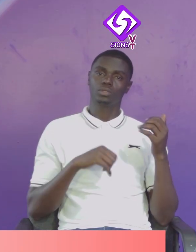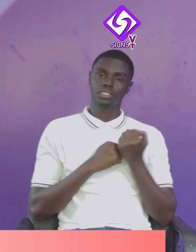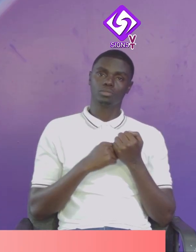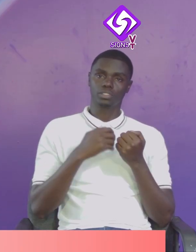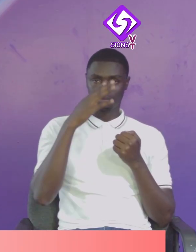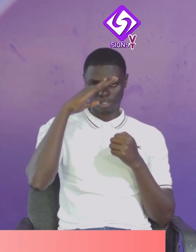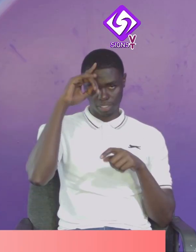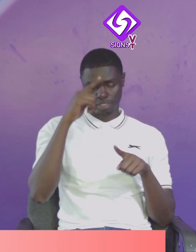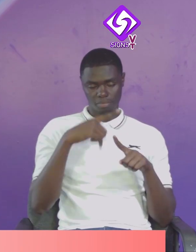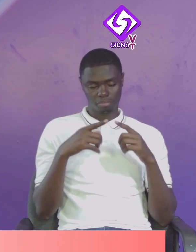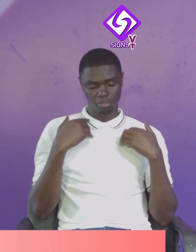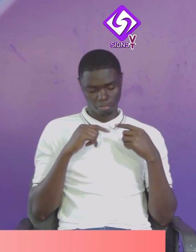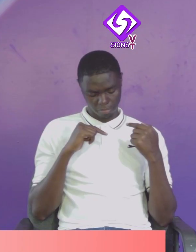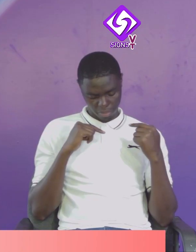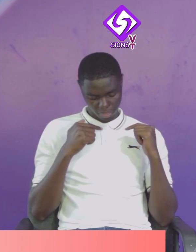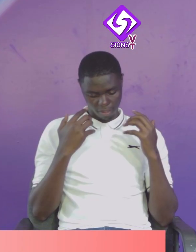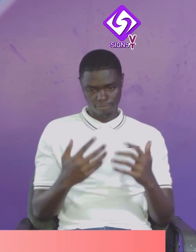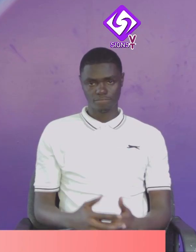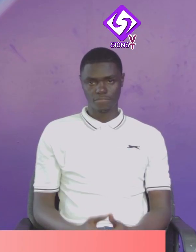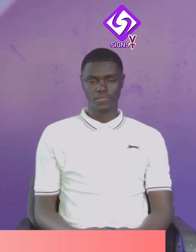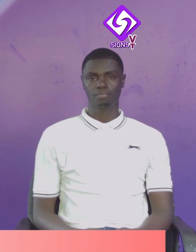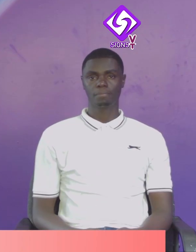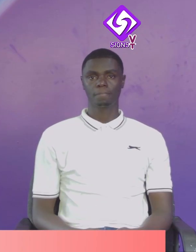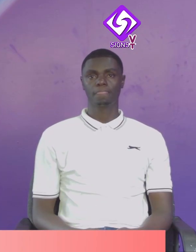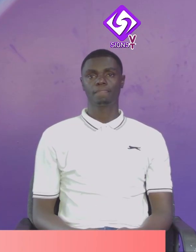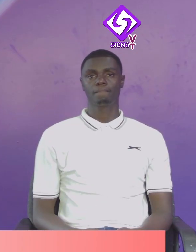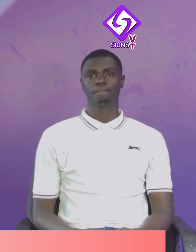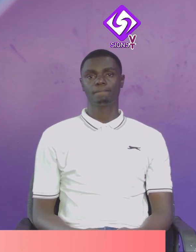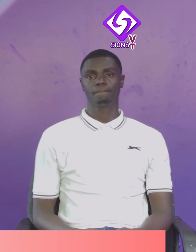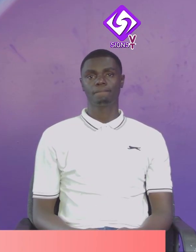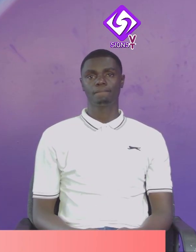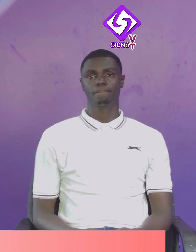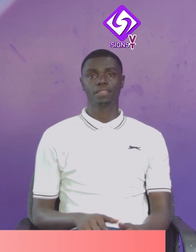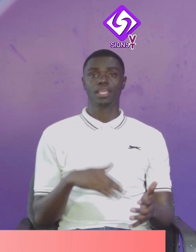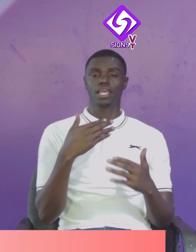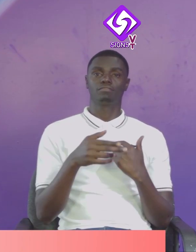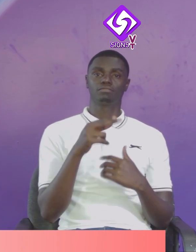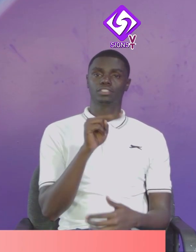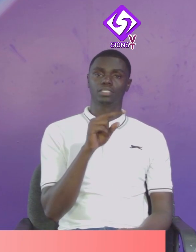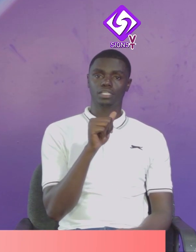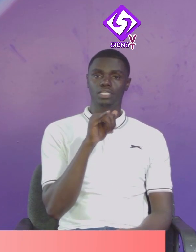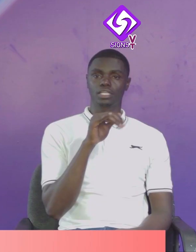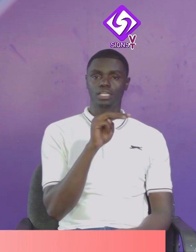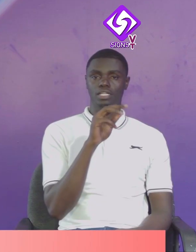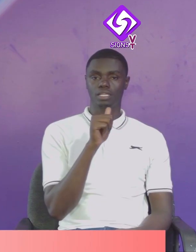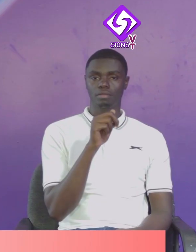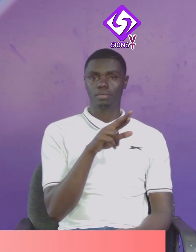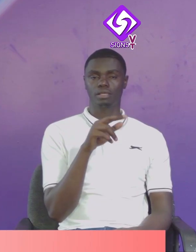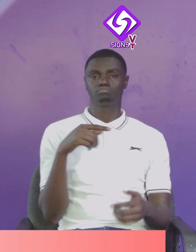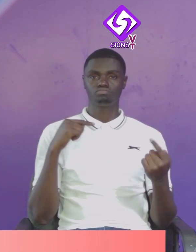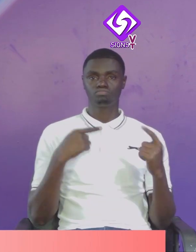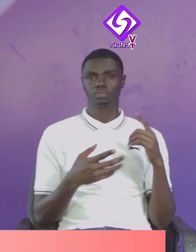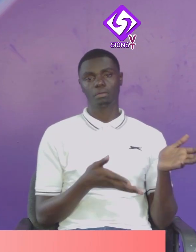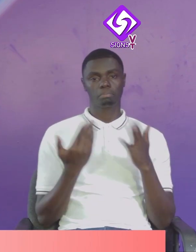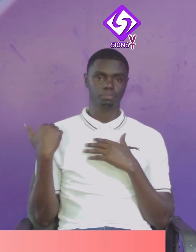2014, if I'm not wrong. It was 2014. Yes, a very, very big disappointment for Brazil after Neymar got that injury and was out. Now, tegemeo